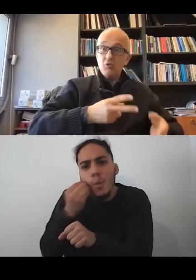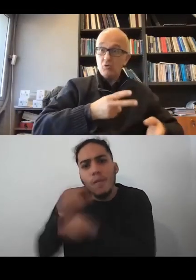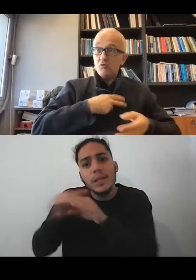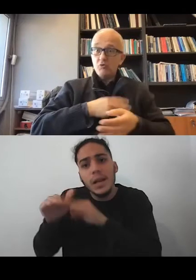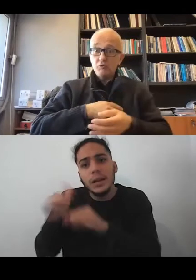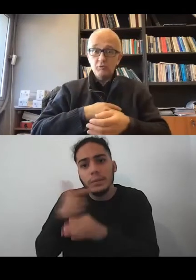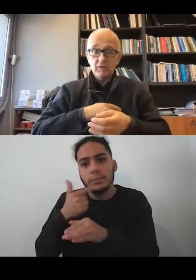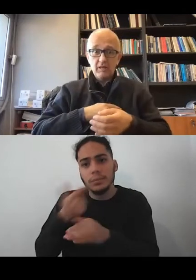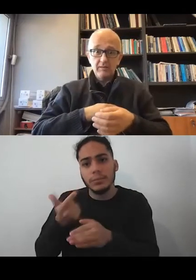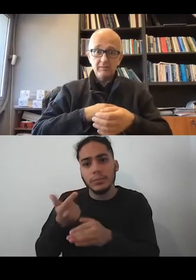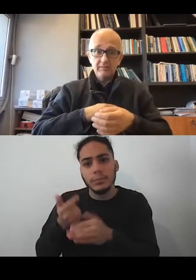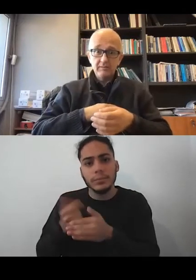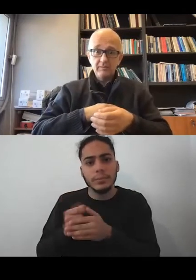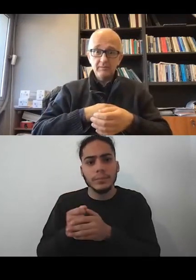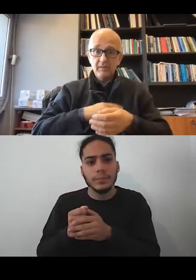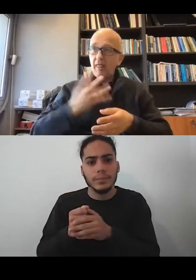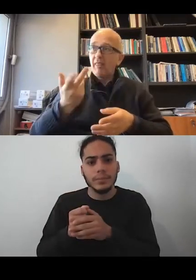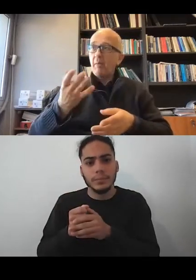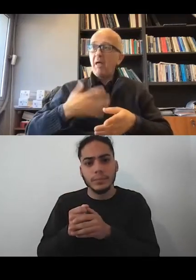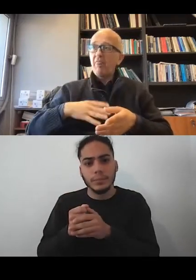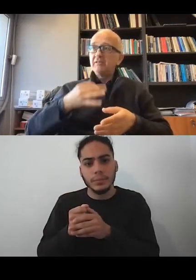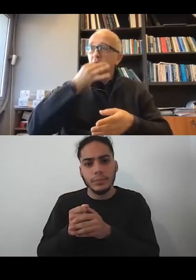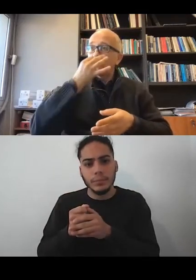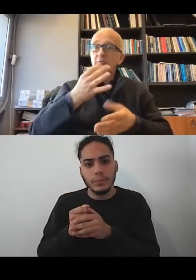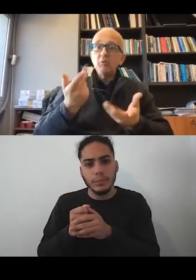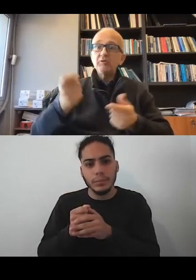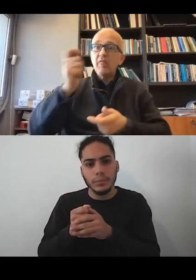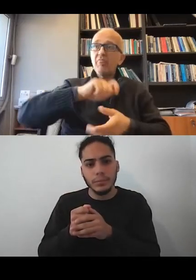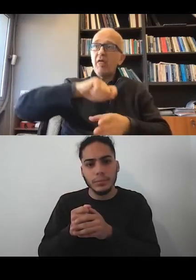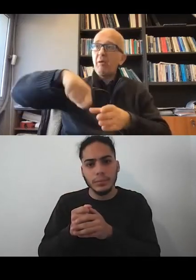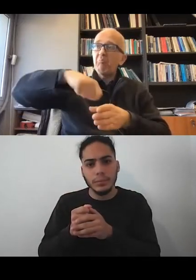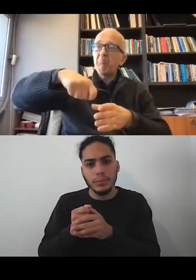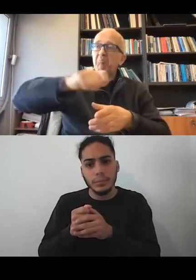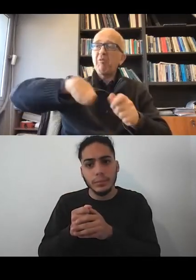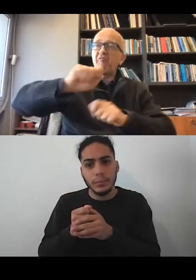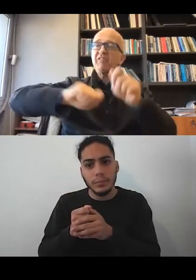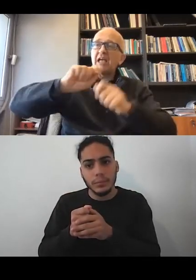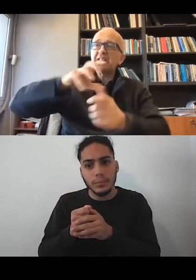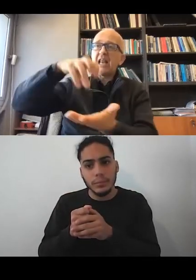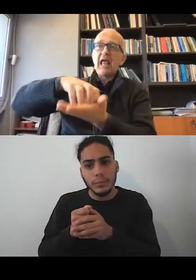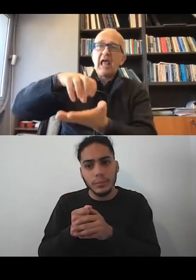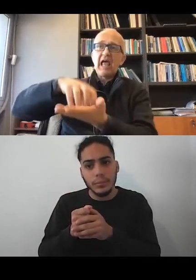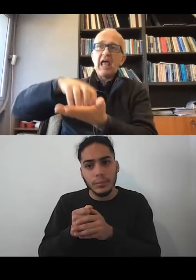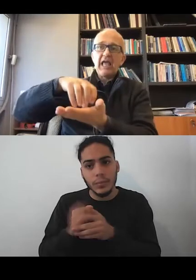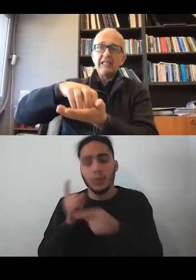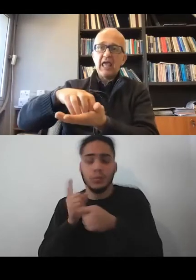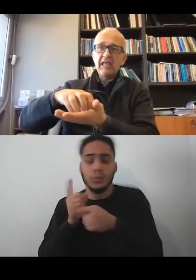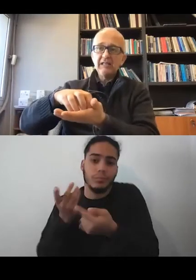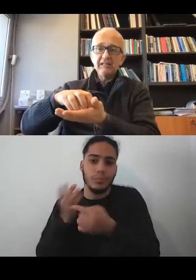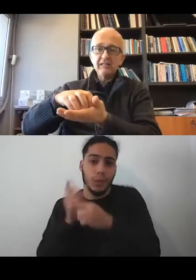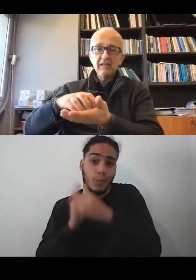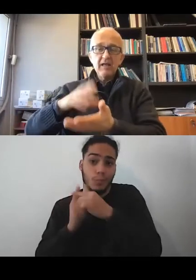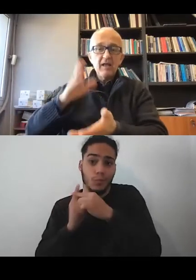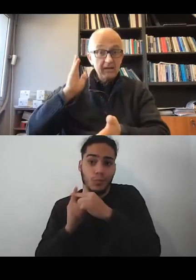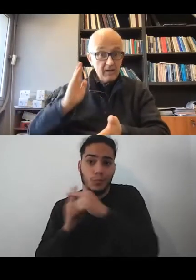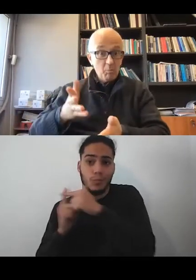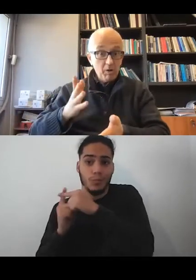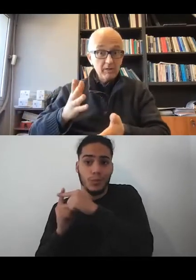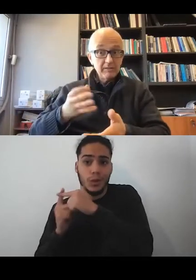bake a cake, and it would be nice if you could explain to a